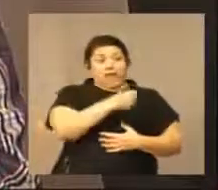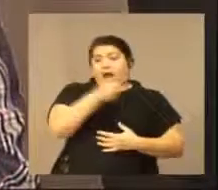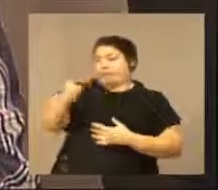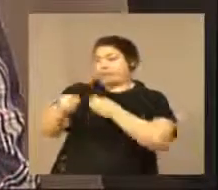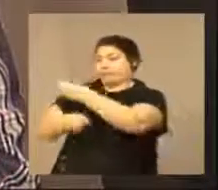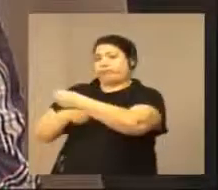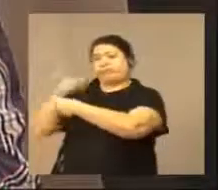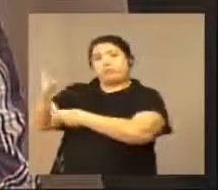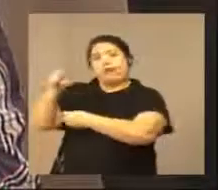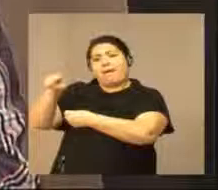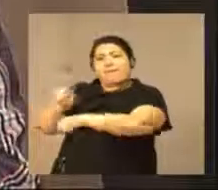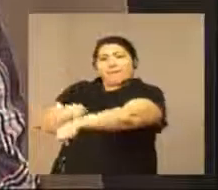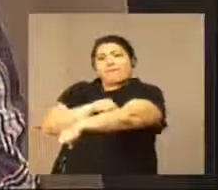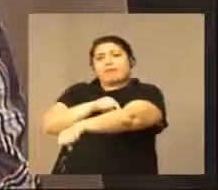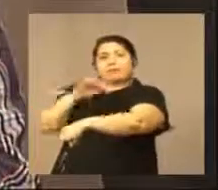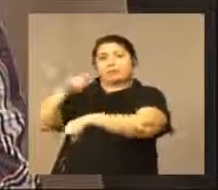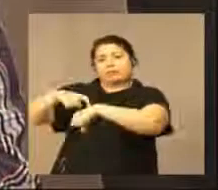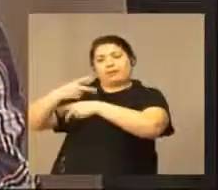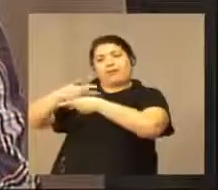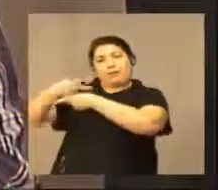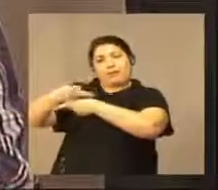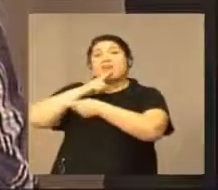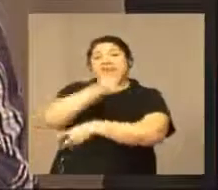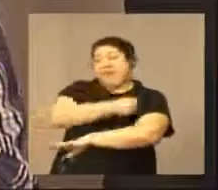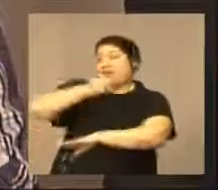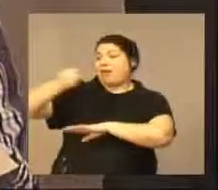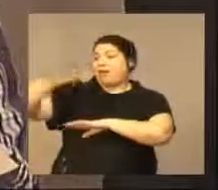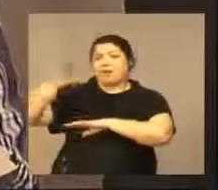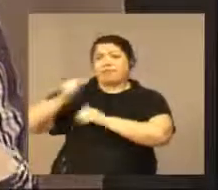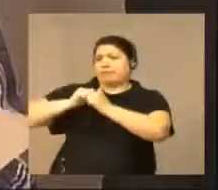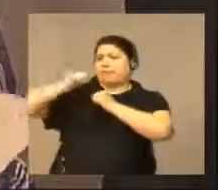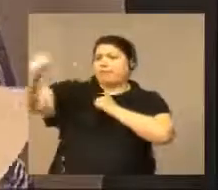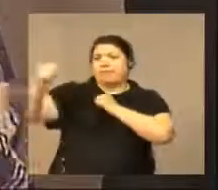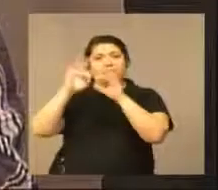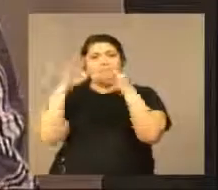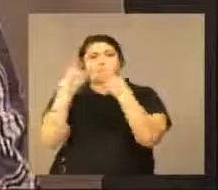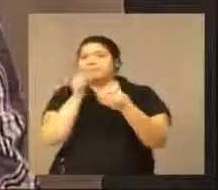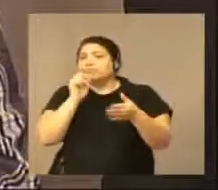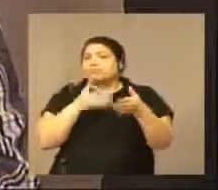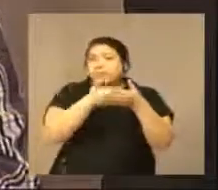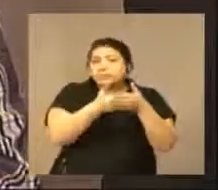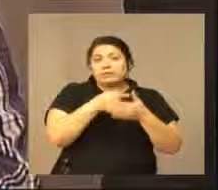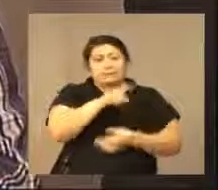care facilities far from their loved ones to receive health services or palliative care